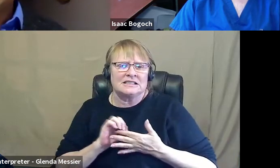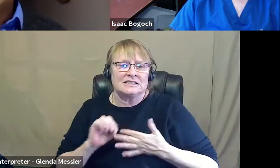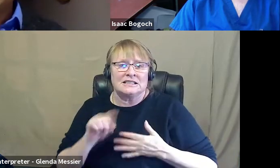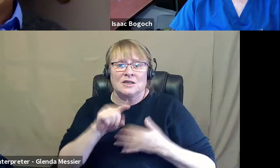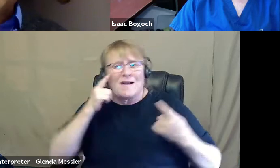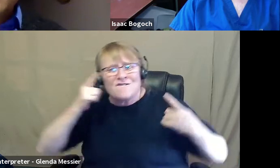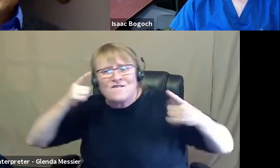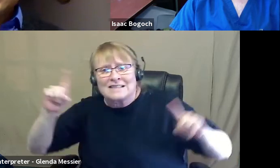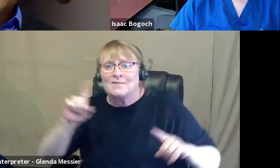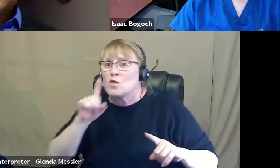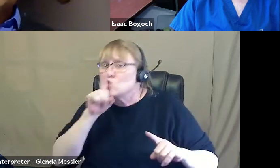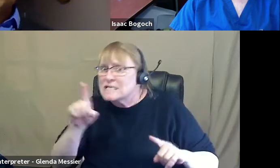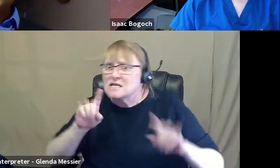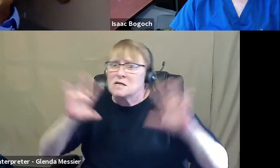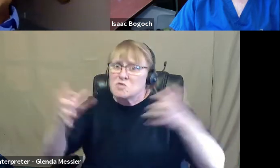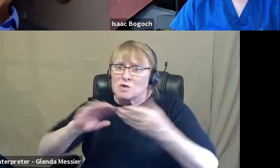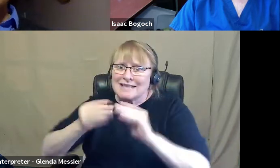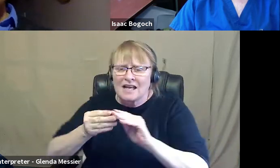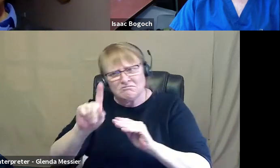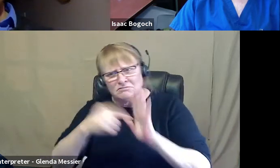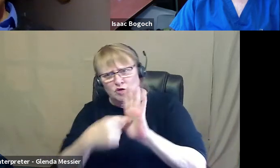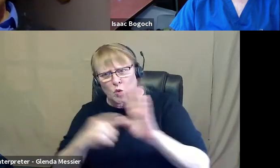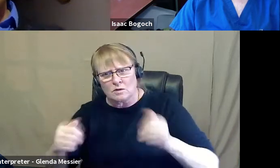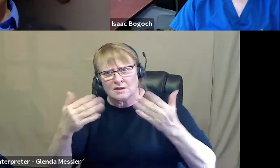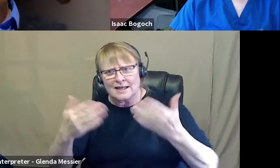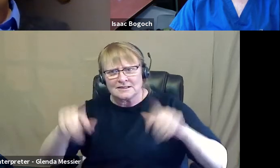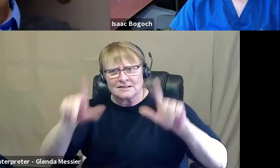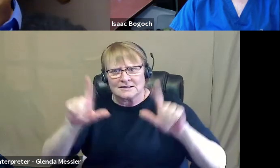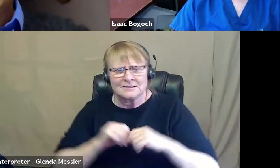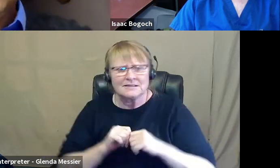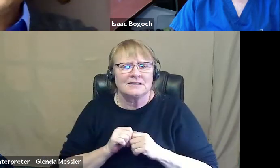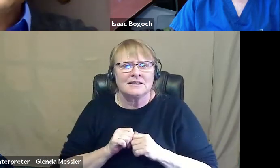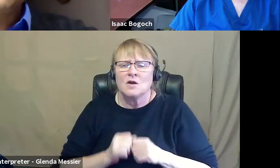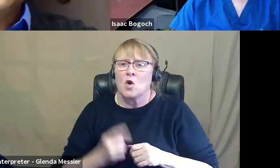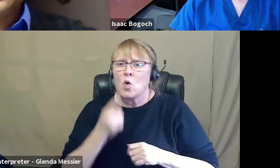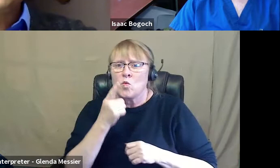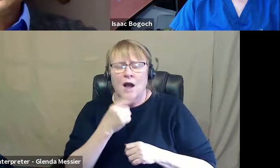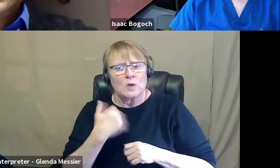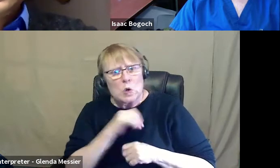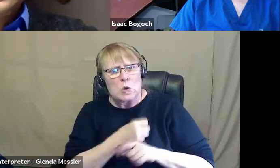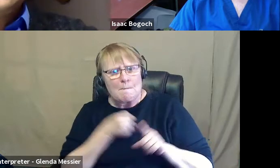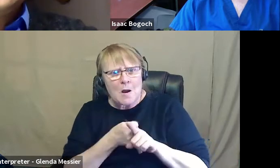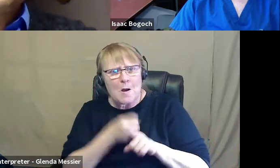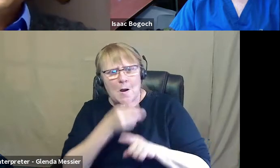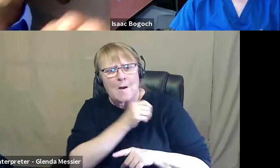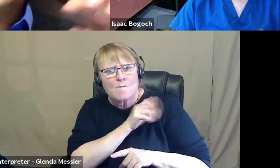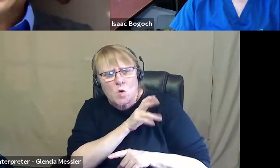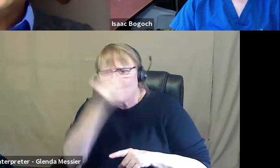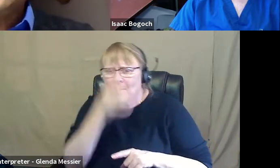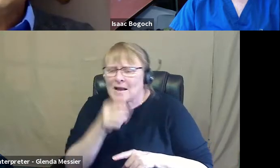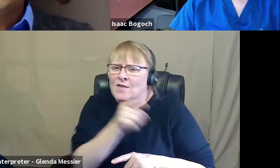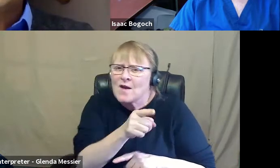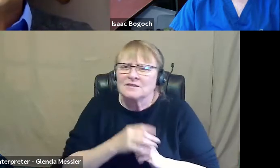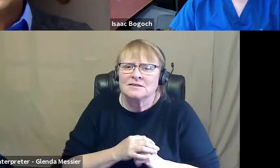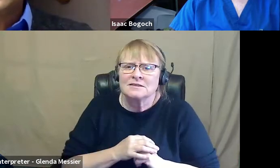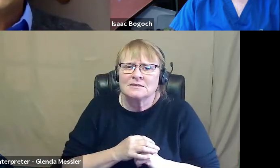real world data? Next slide, please. I think for me, one of the most compelling pieces of information is really what's